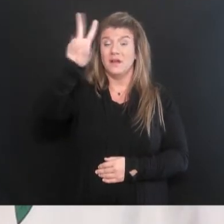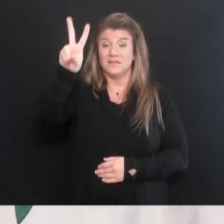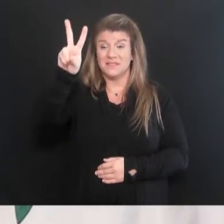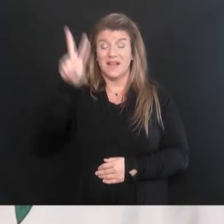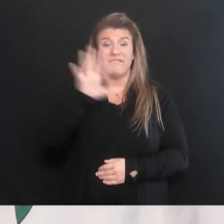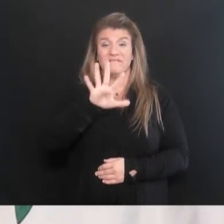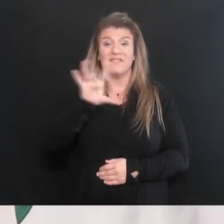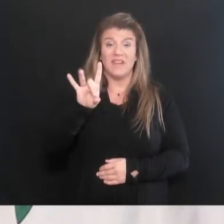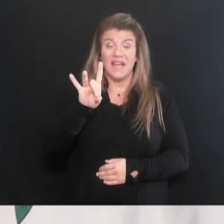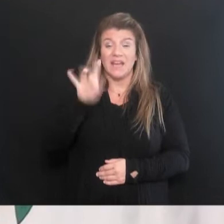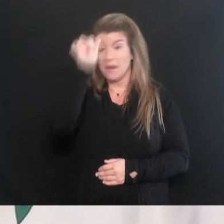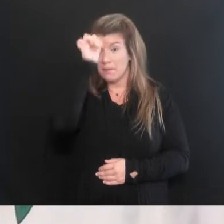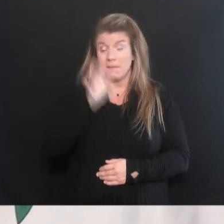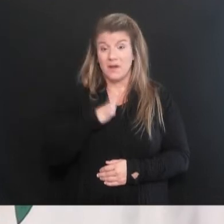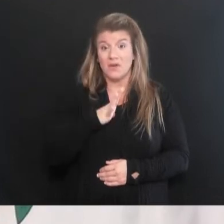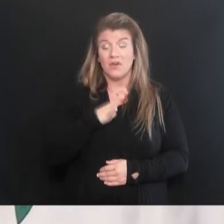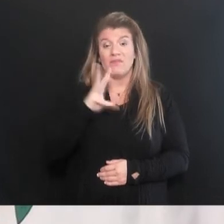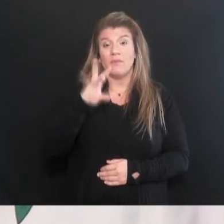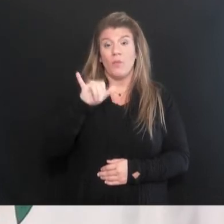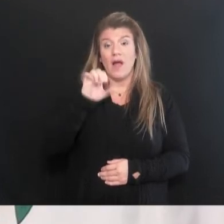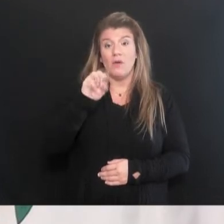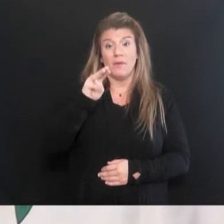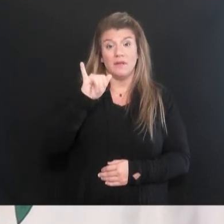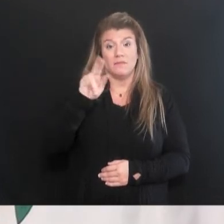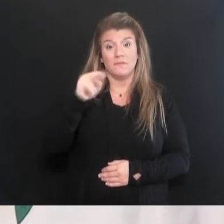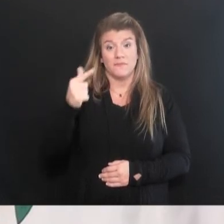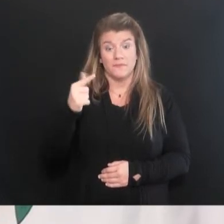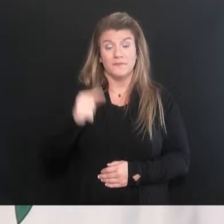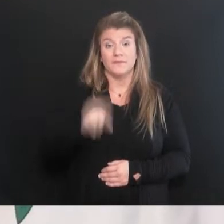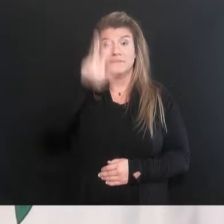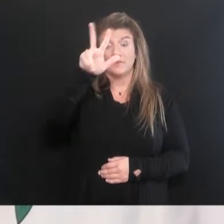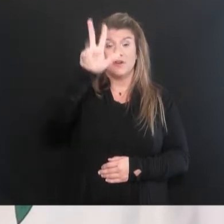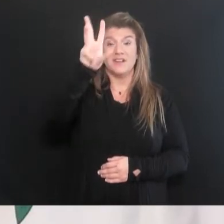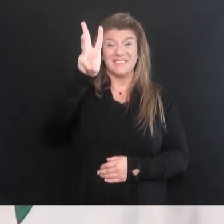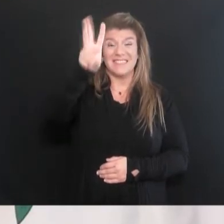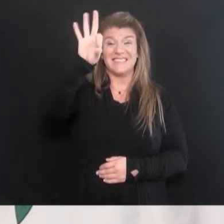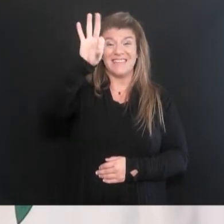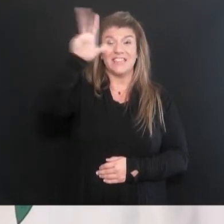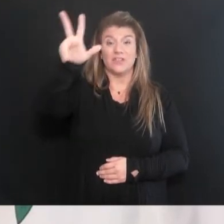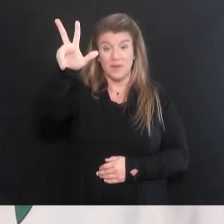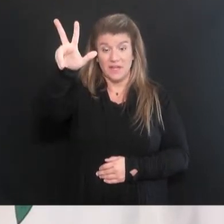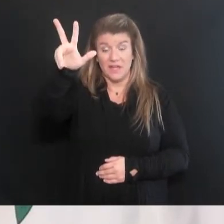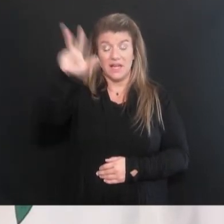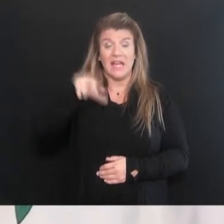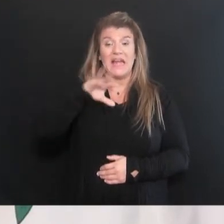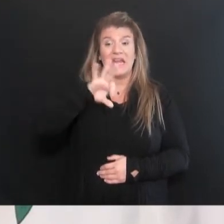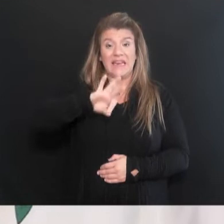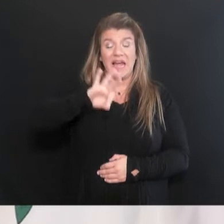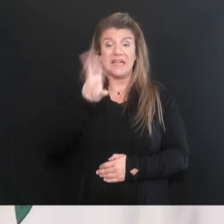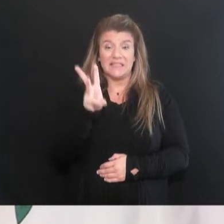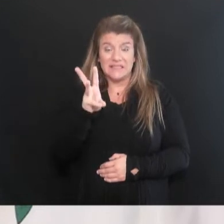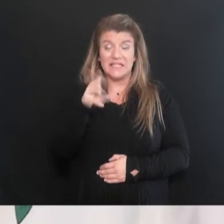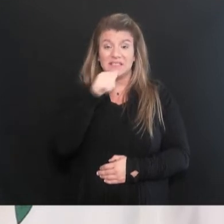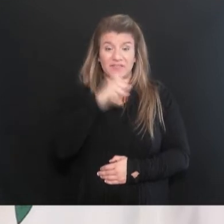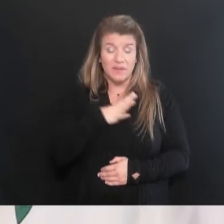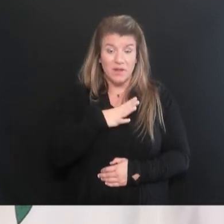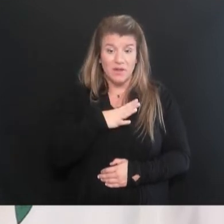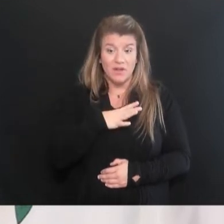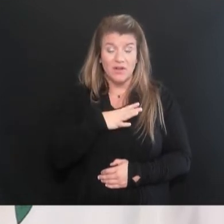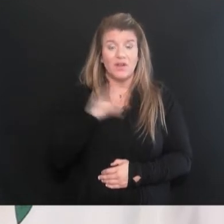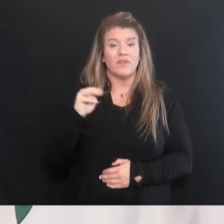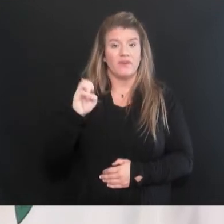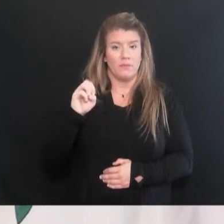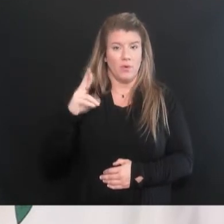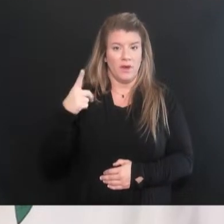a 58-year-old male from Wyoming County. The 3,693rd death, a 96-year-old female from